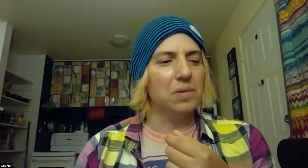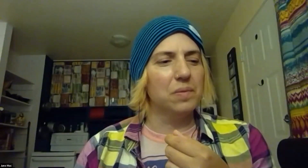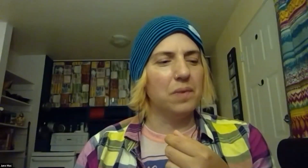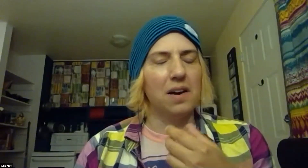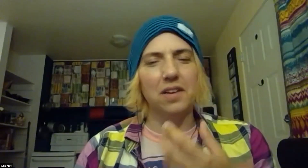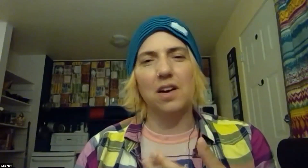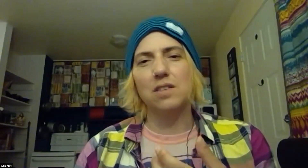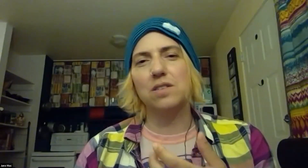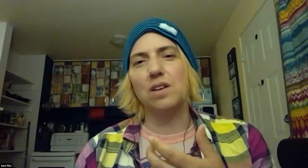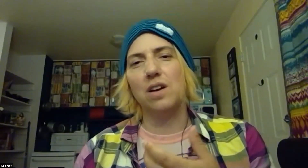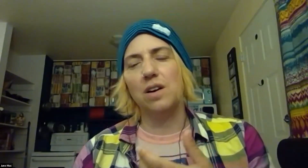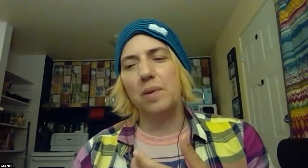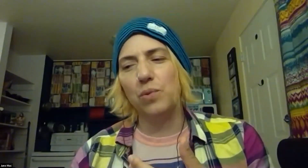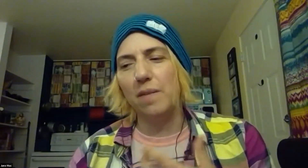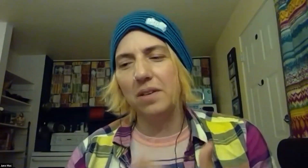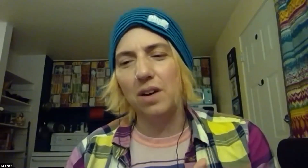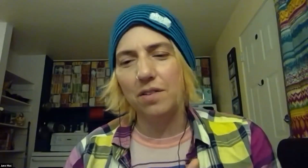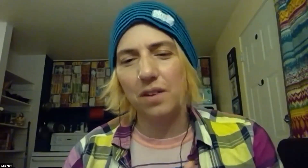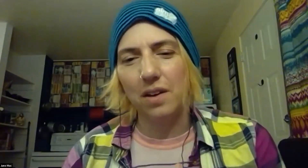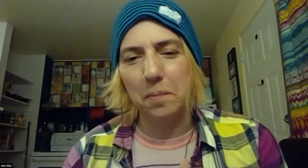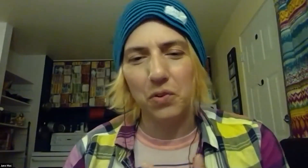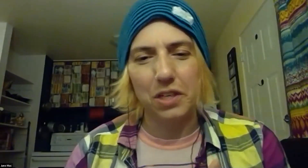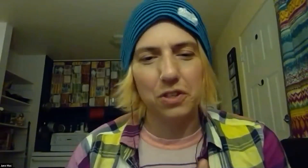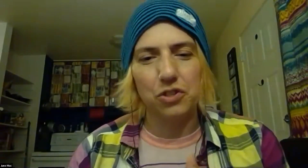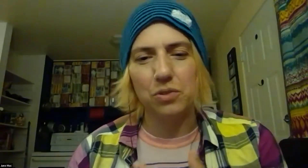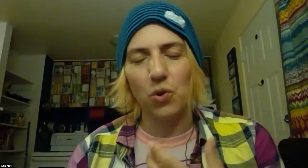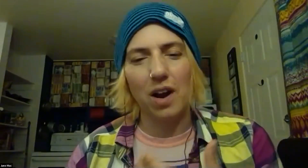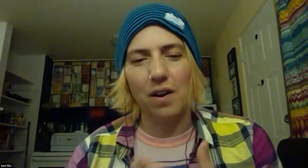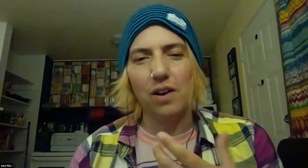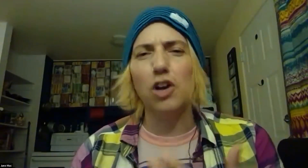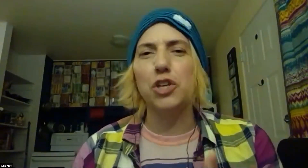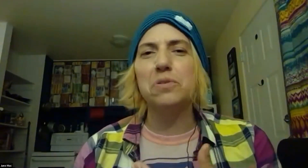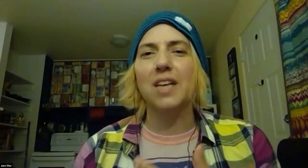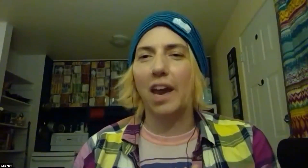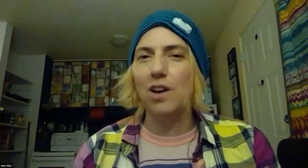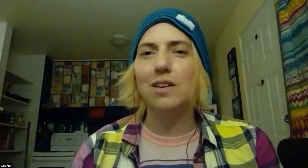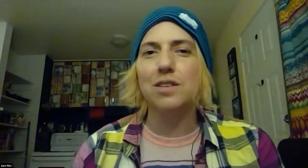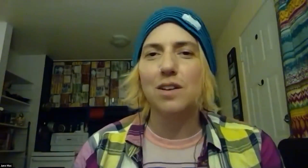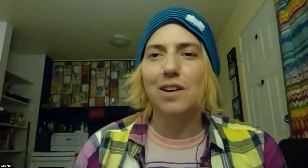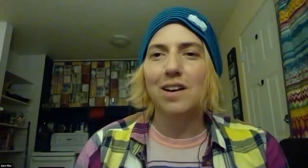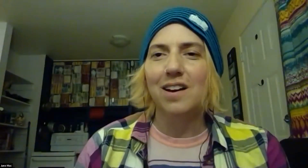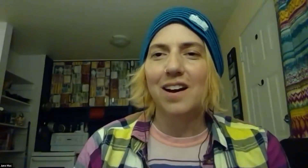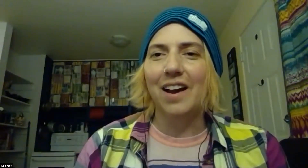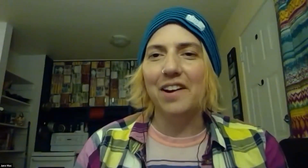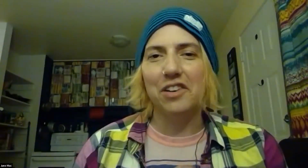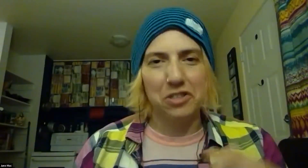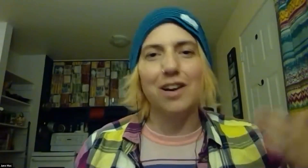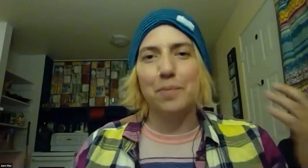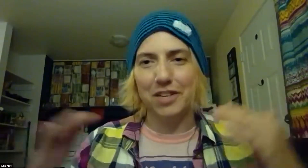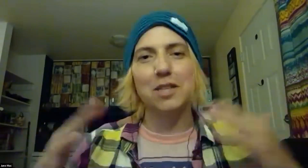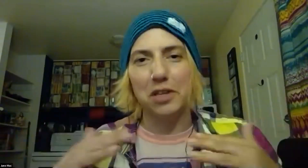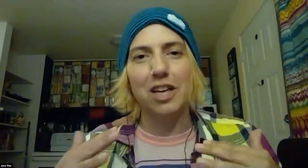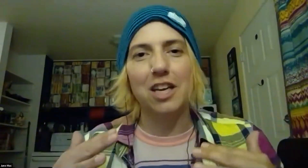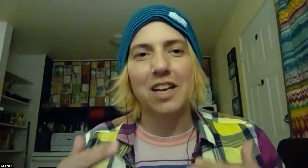know, I think us people who have mental health or addiction issues or are used to chaos, and are used Huh.